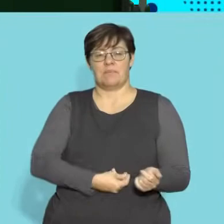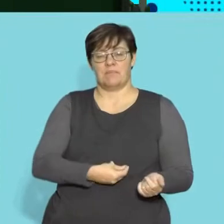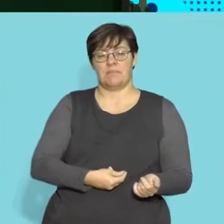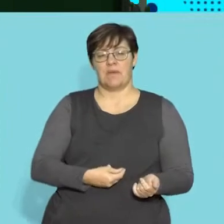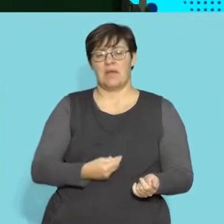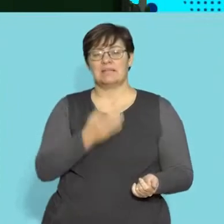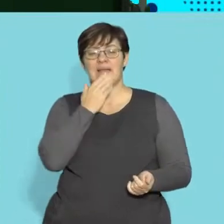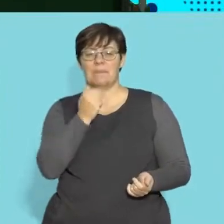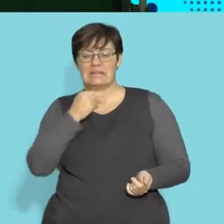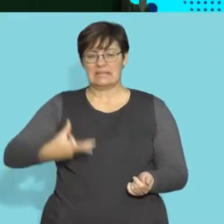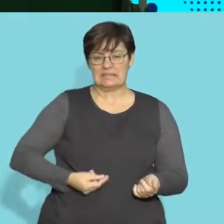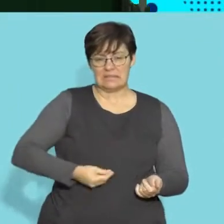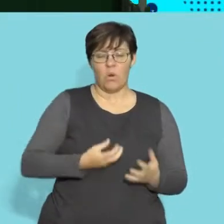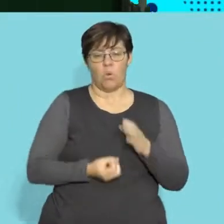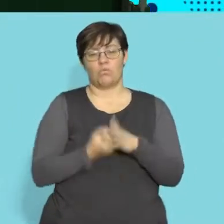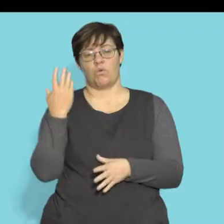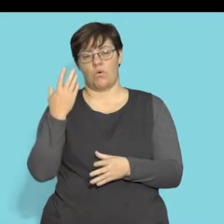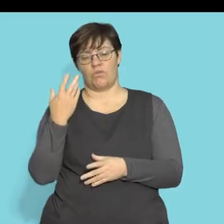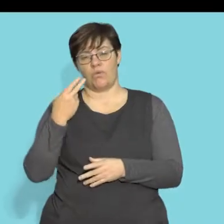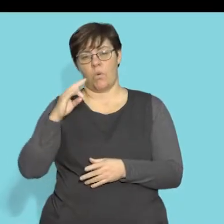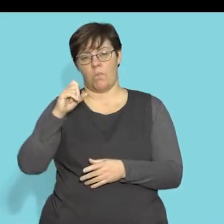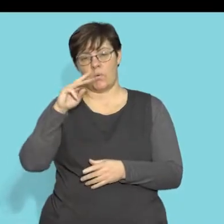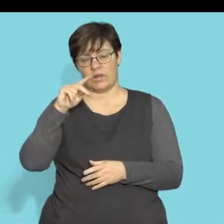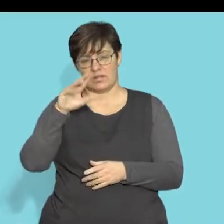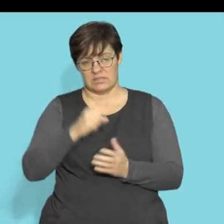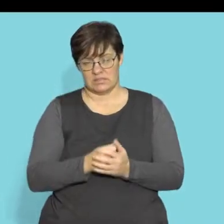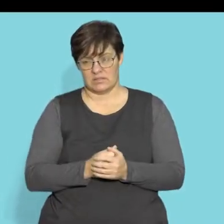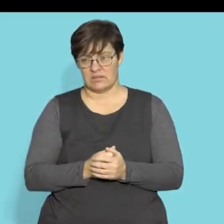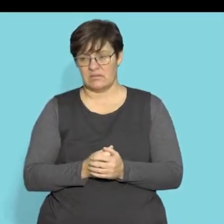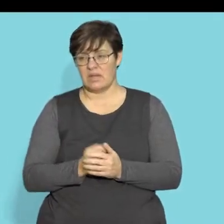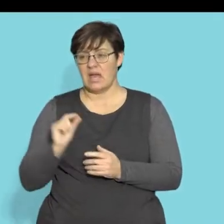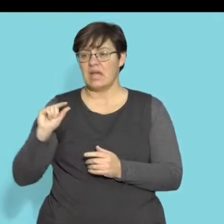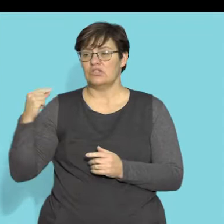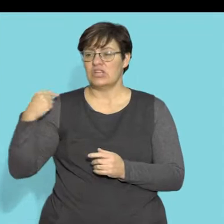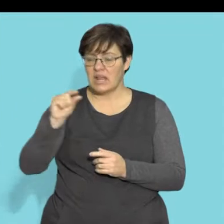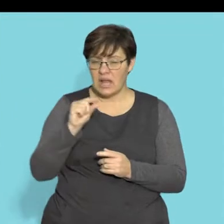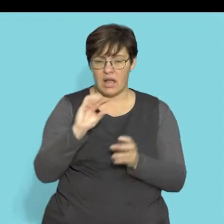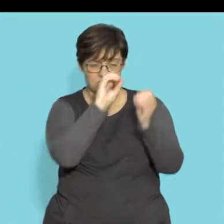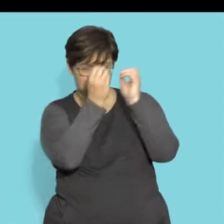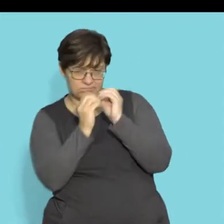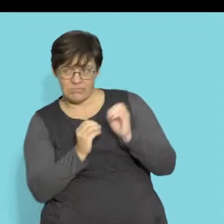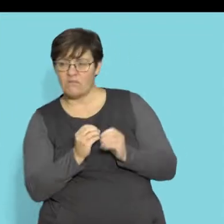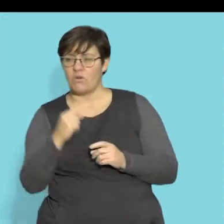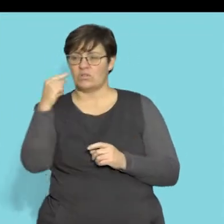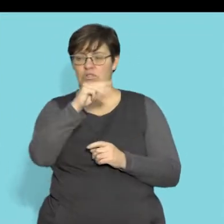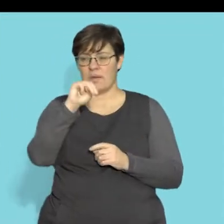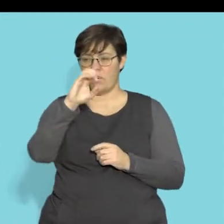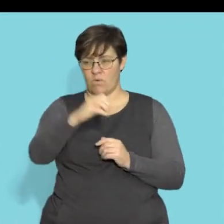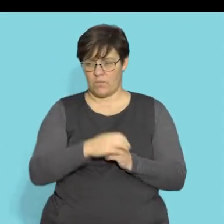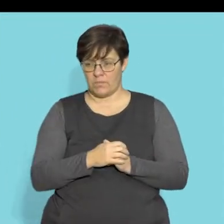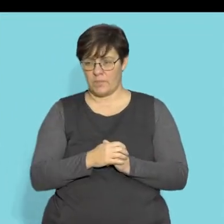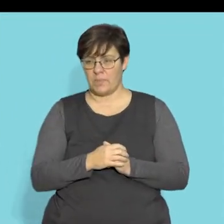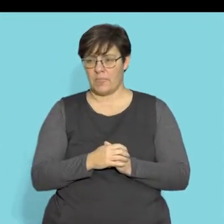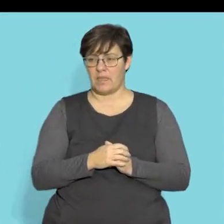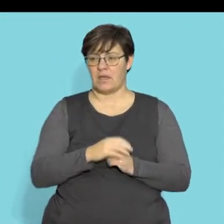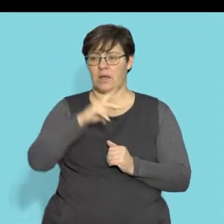or growth hormones. We got to know what genetically modified organisms are and the concept of GMOs, the concept